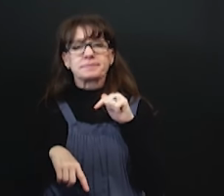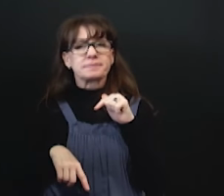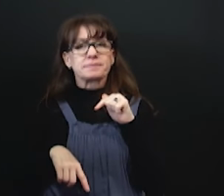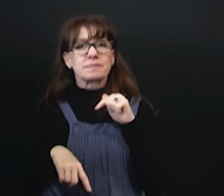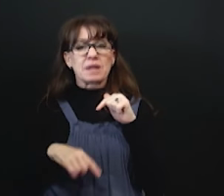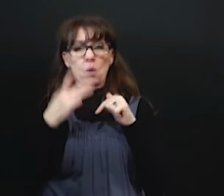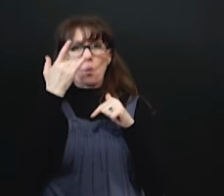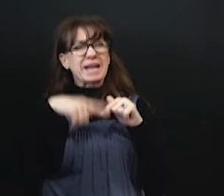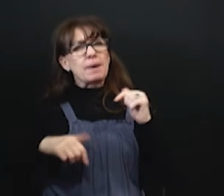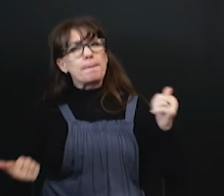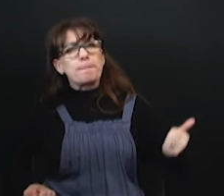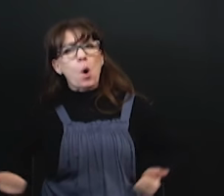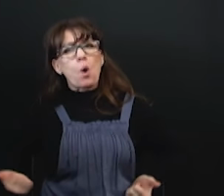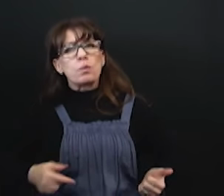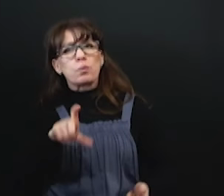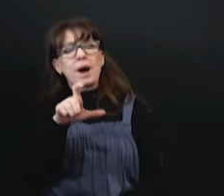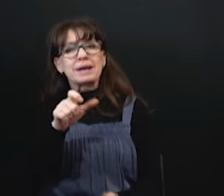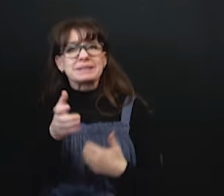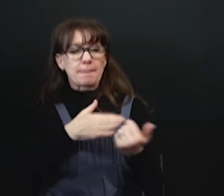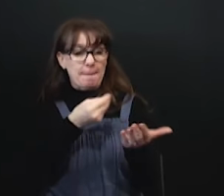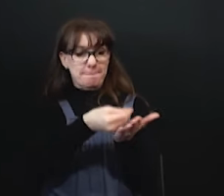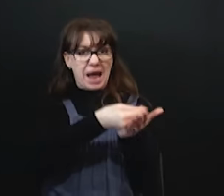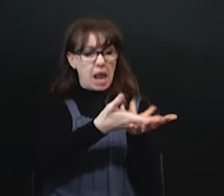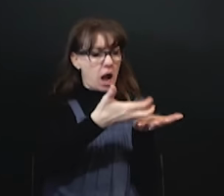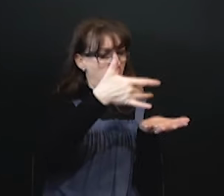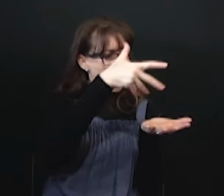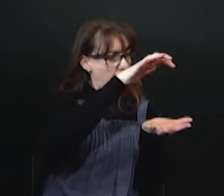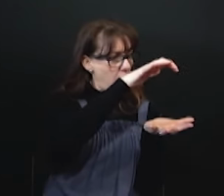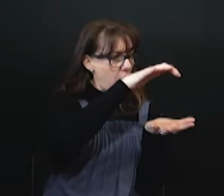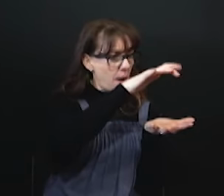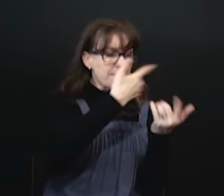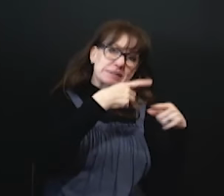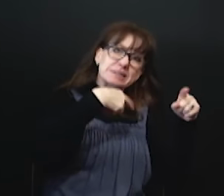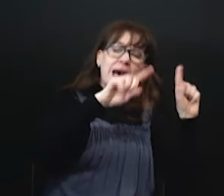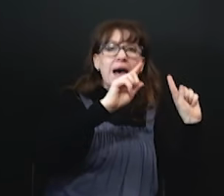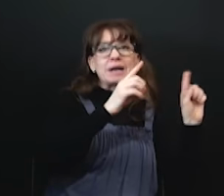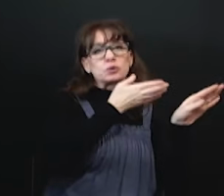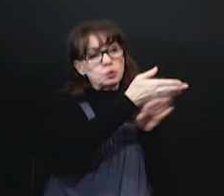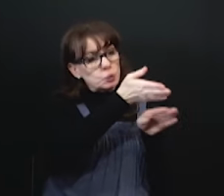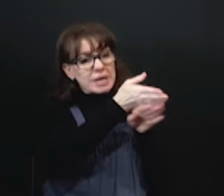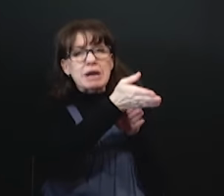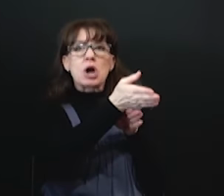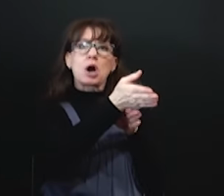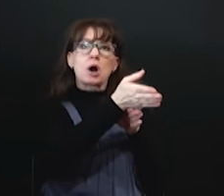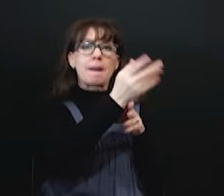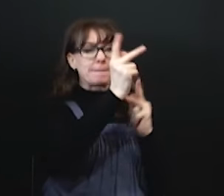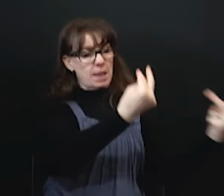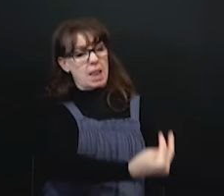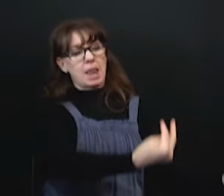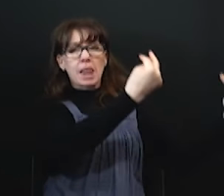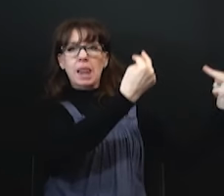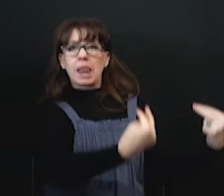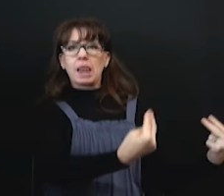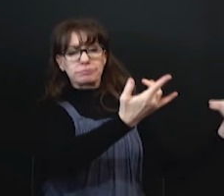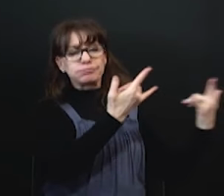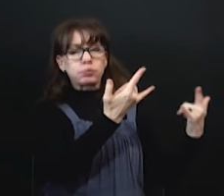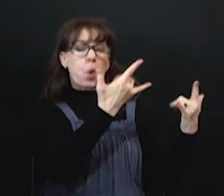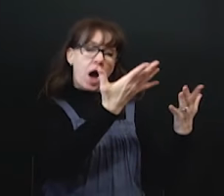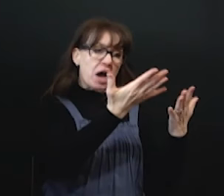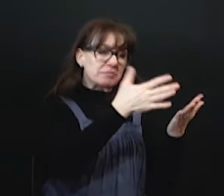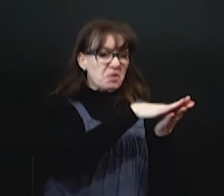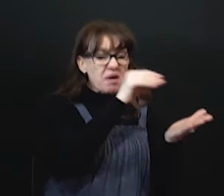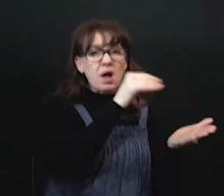Why can't you boast? No matter how much money you have, no matter how far you've advanced in your career, no matter how many people look up to you, admire you, ask you for advice, no